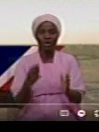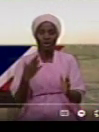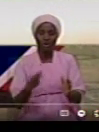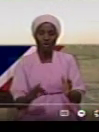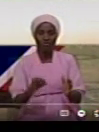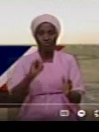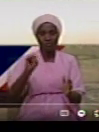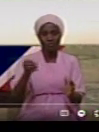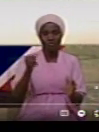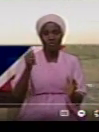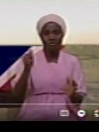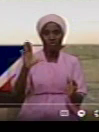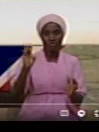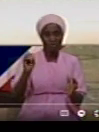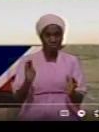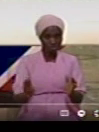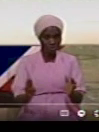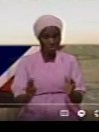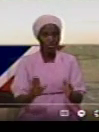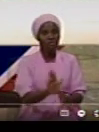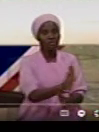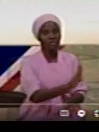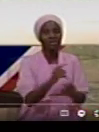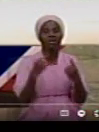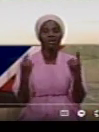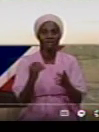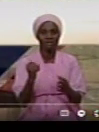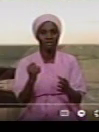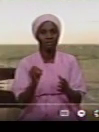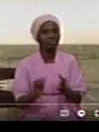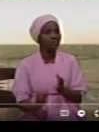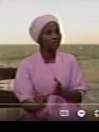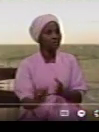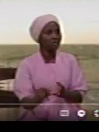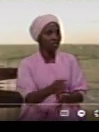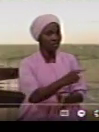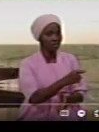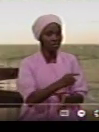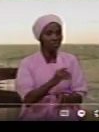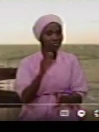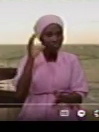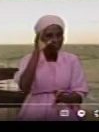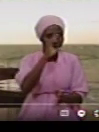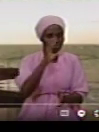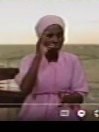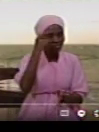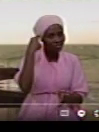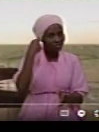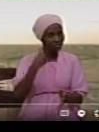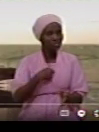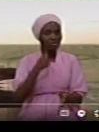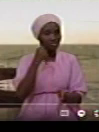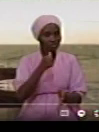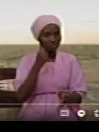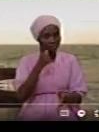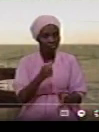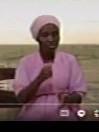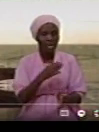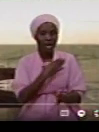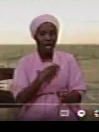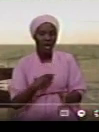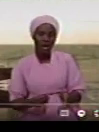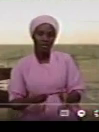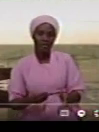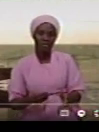sins. Yet they seek me daily, and delight to know